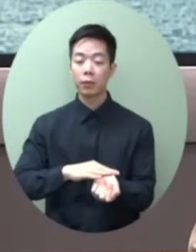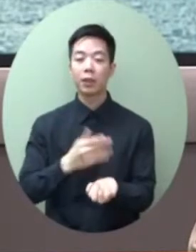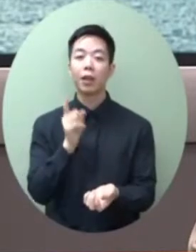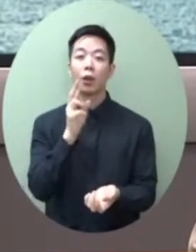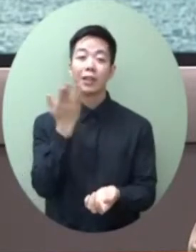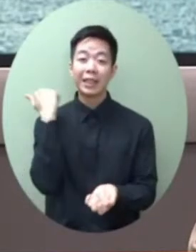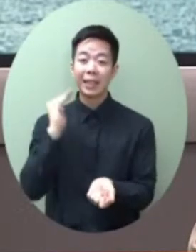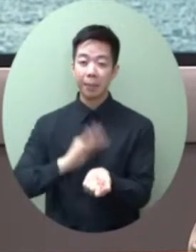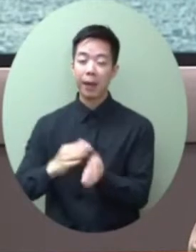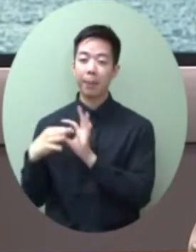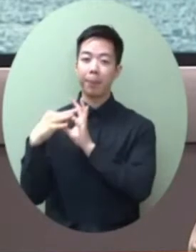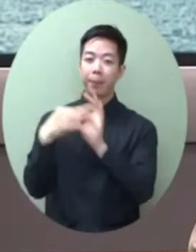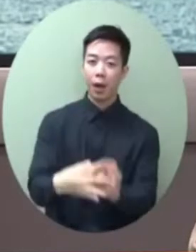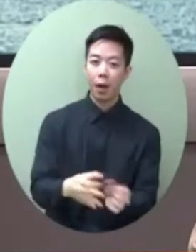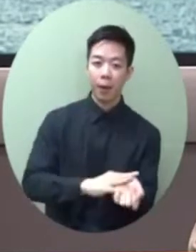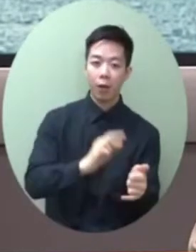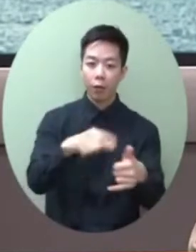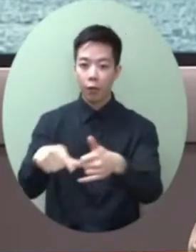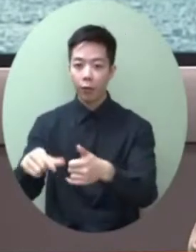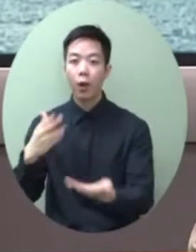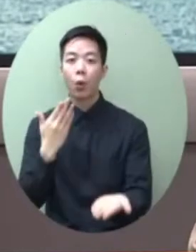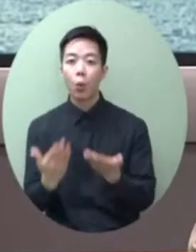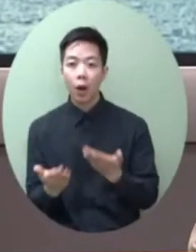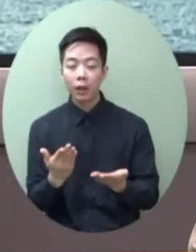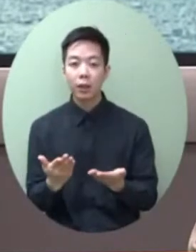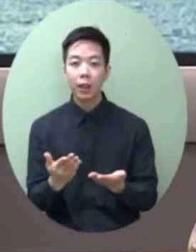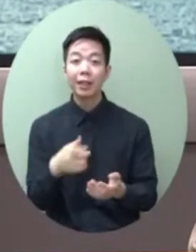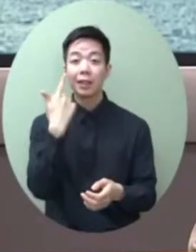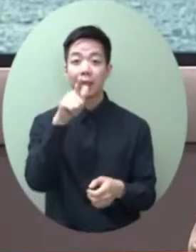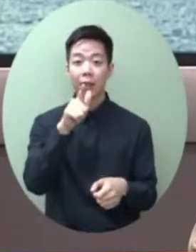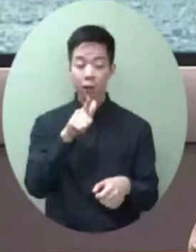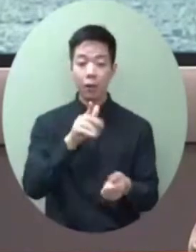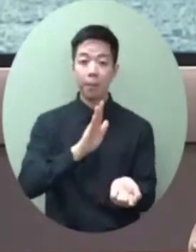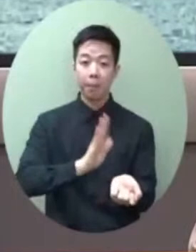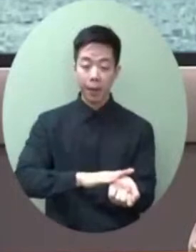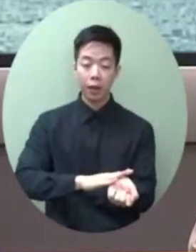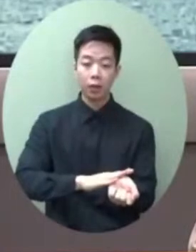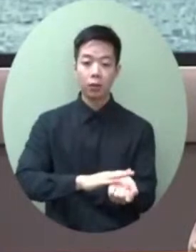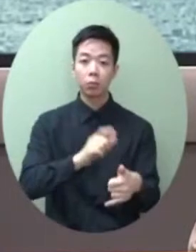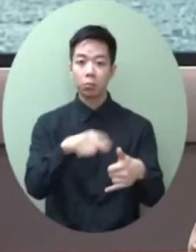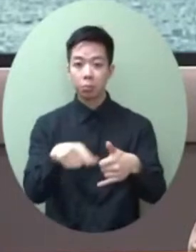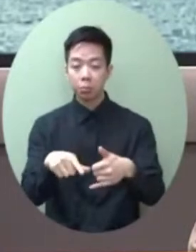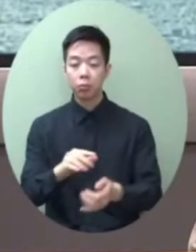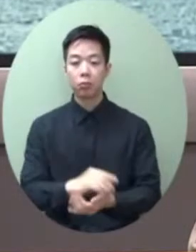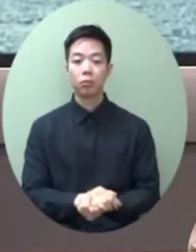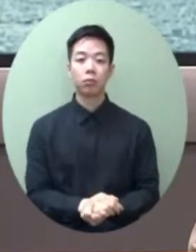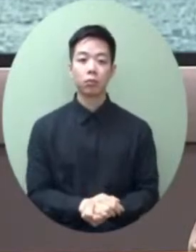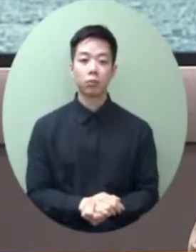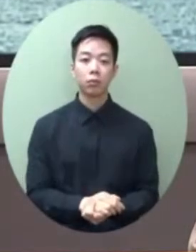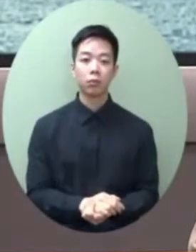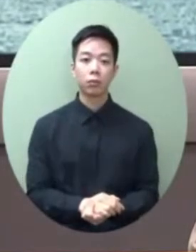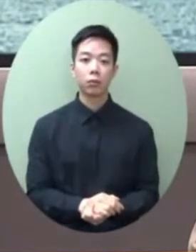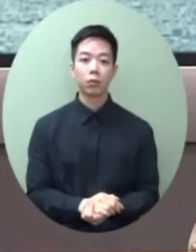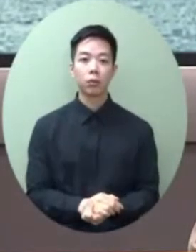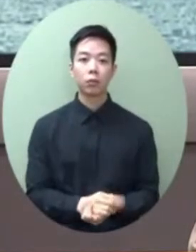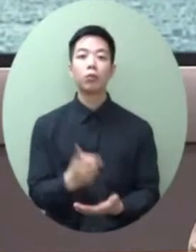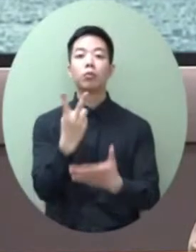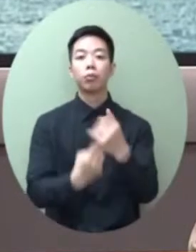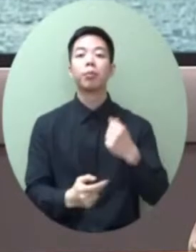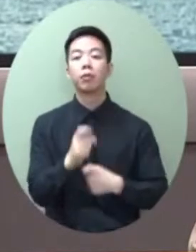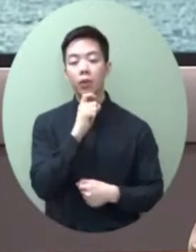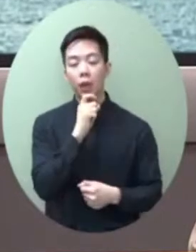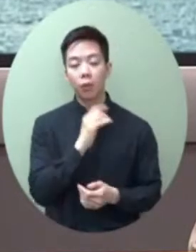Cases which are epidemiologically linked, or those who are not linked, they have been found in